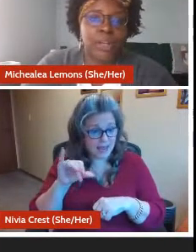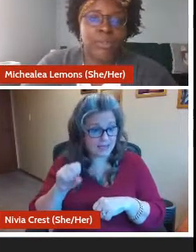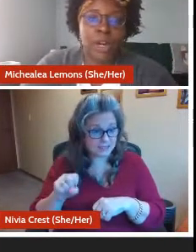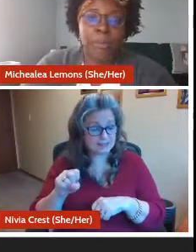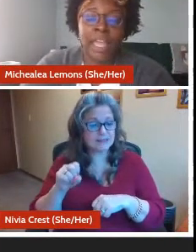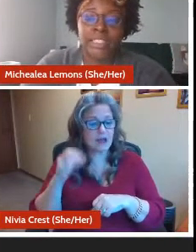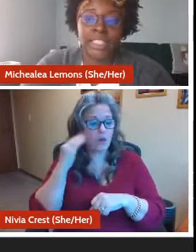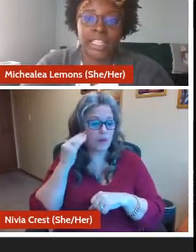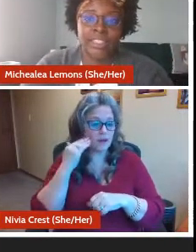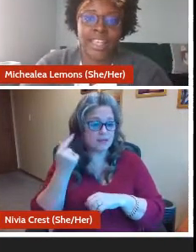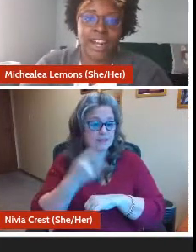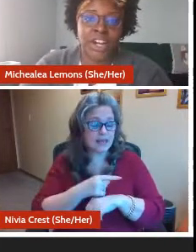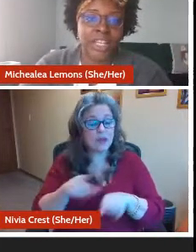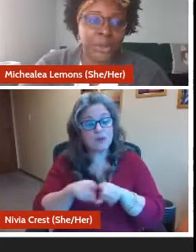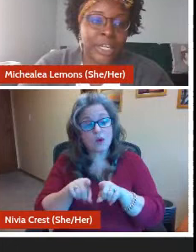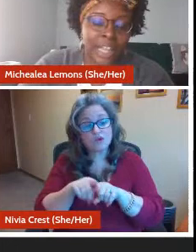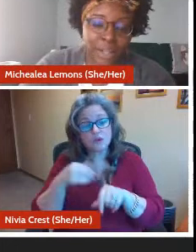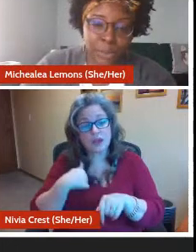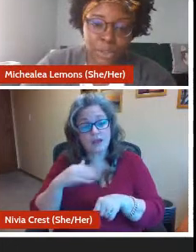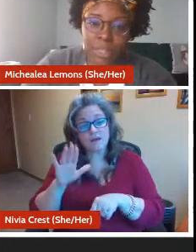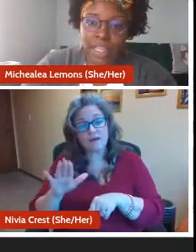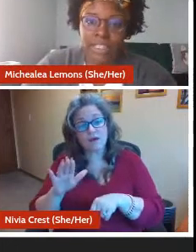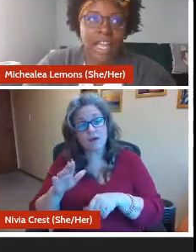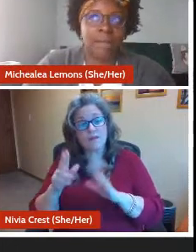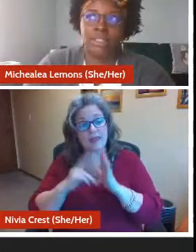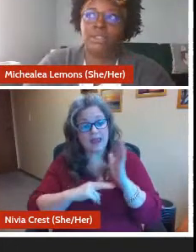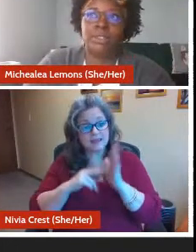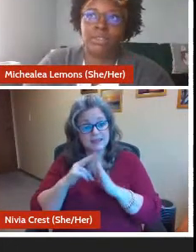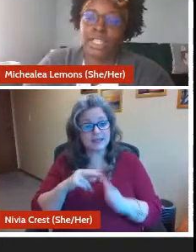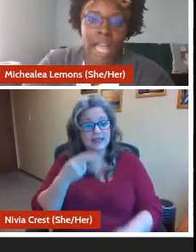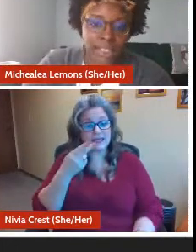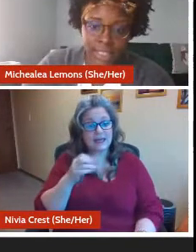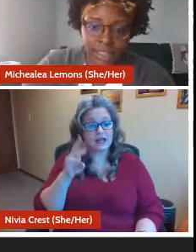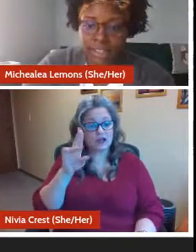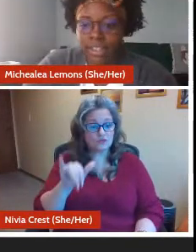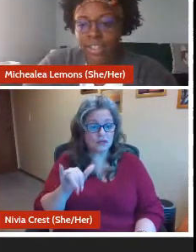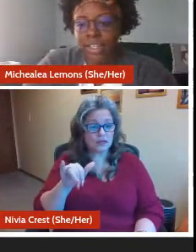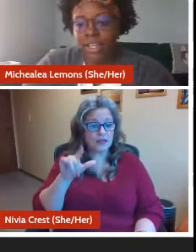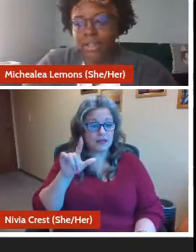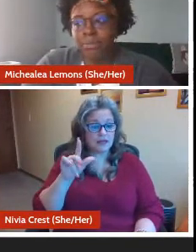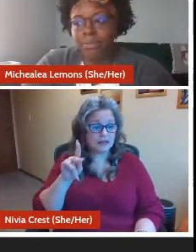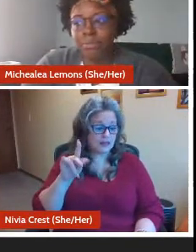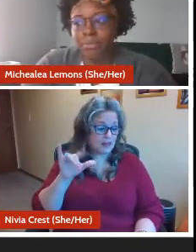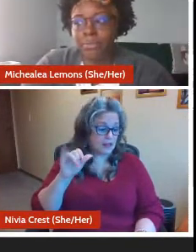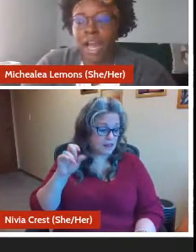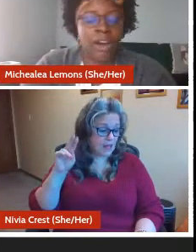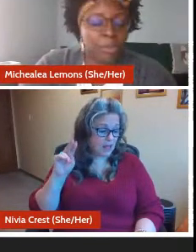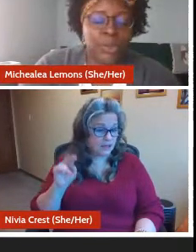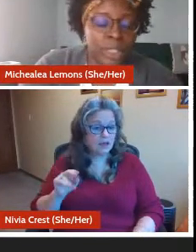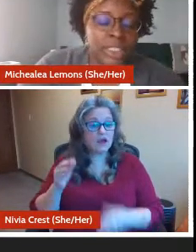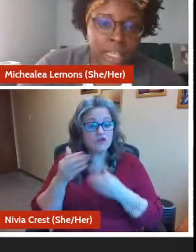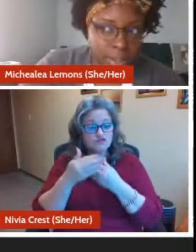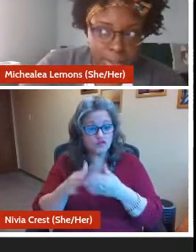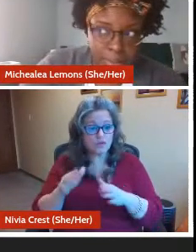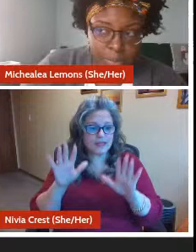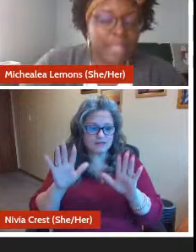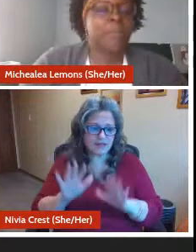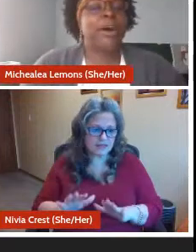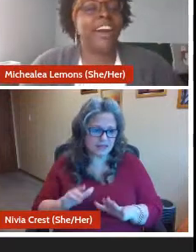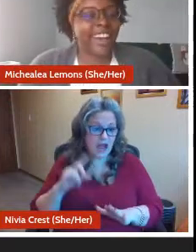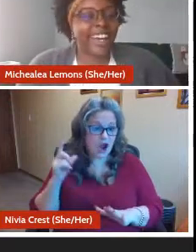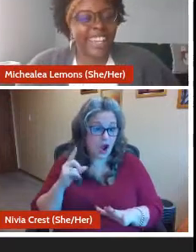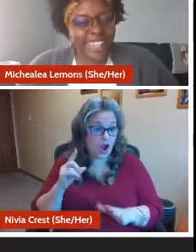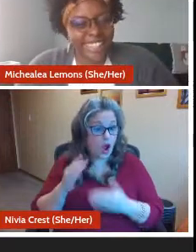also have one of her paintings in our Hillary Klein room that is absolutely fantastic. I almost want to take it